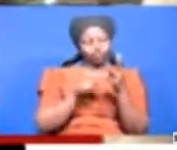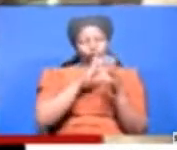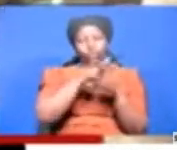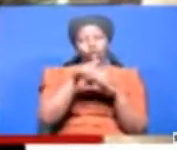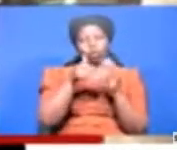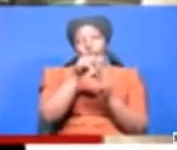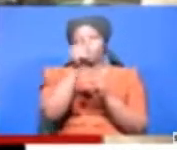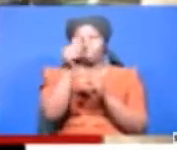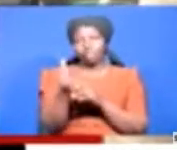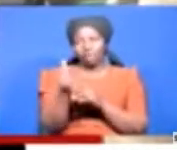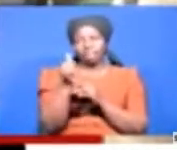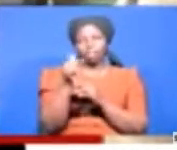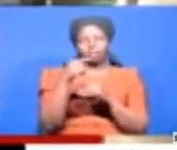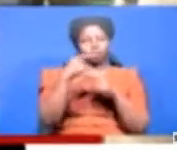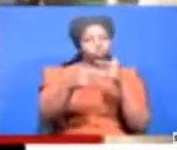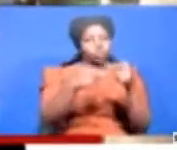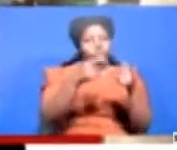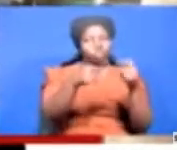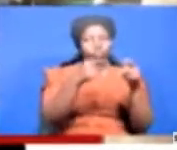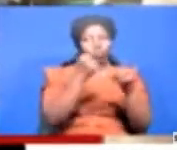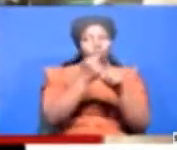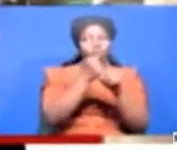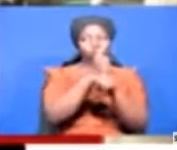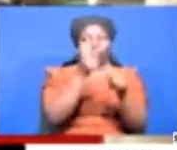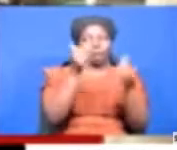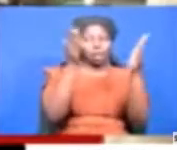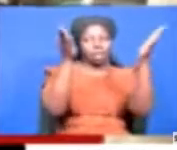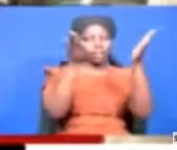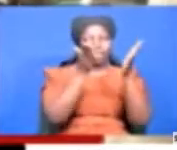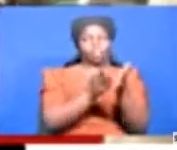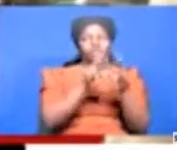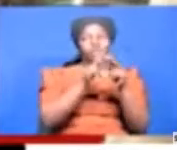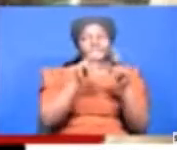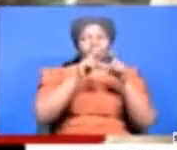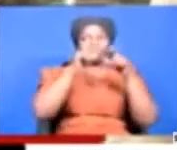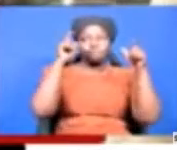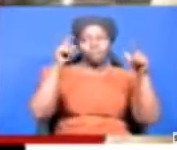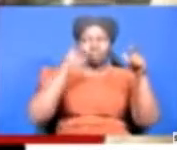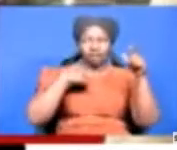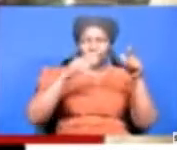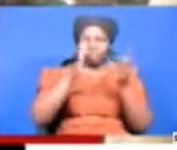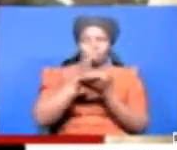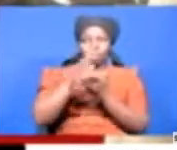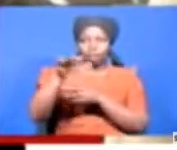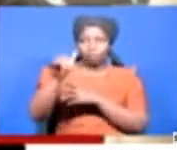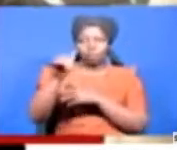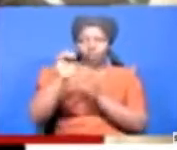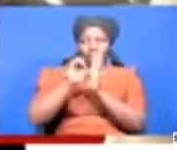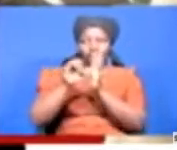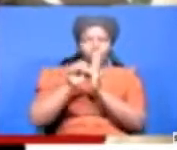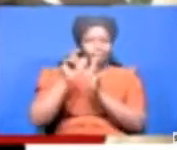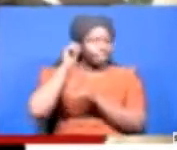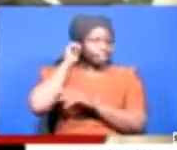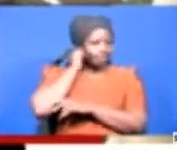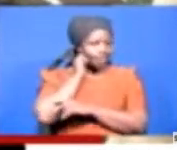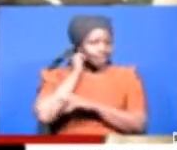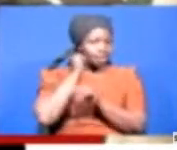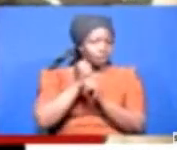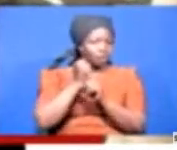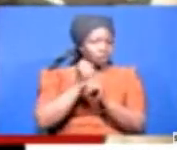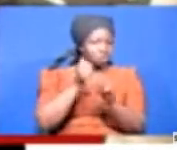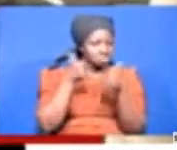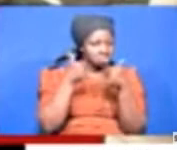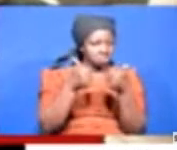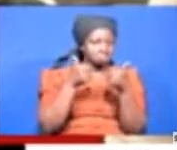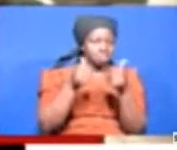self-propelling. The Rift Valley is quite large. There are some counties there like Nandi that are doing extremely well. There are